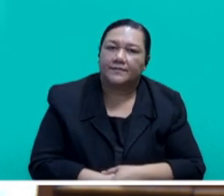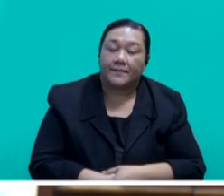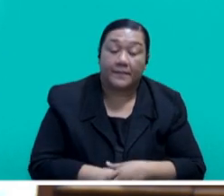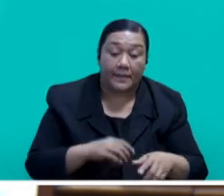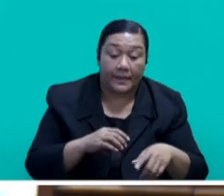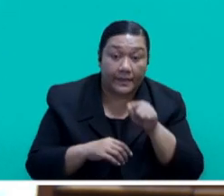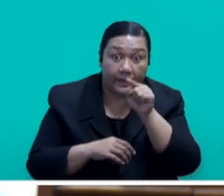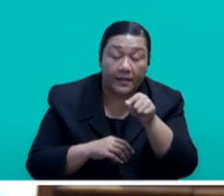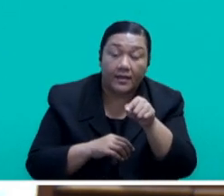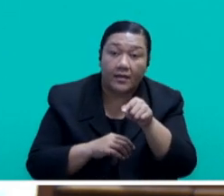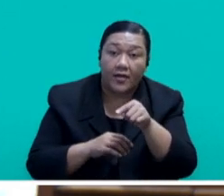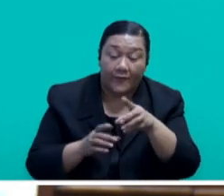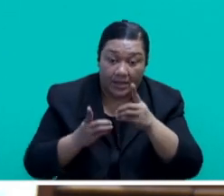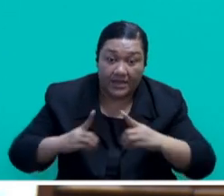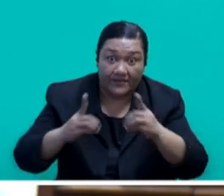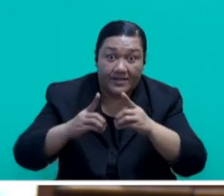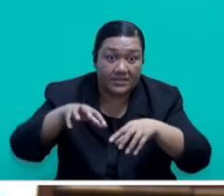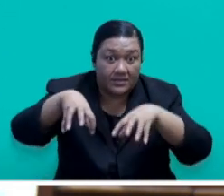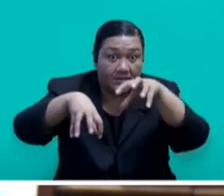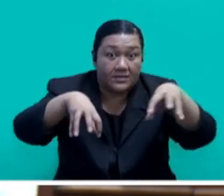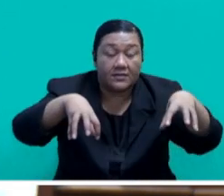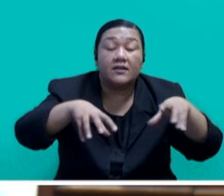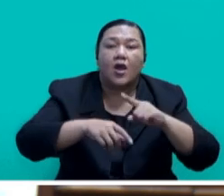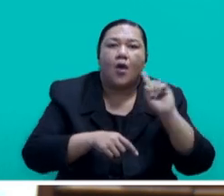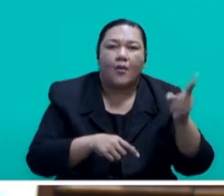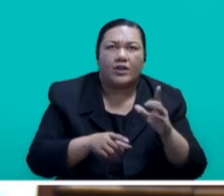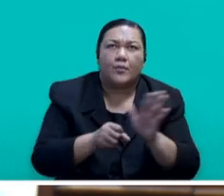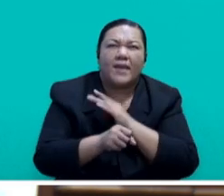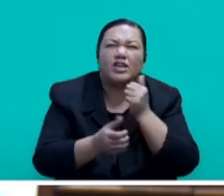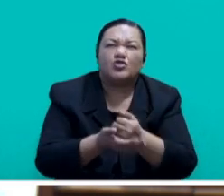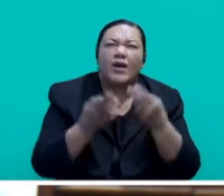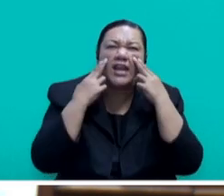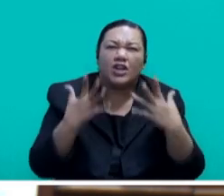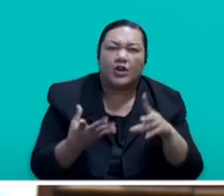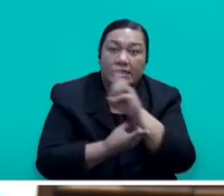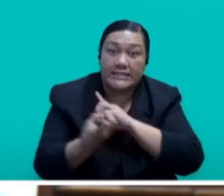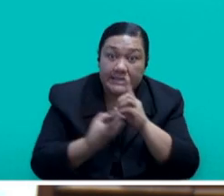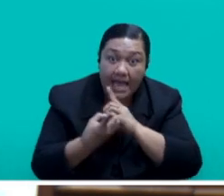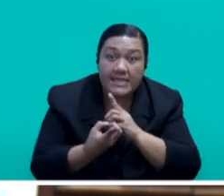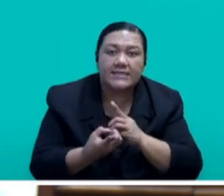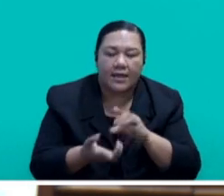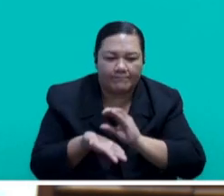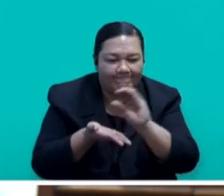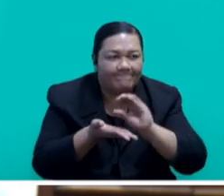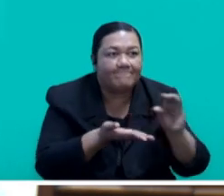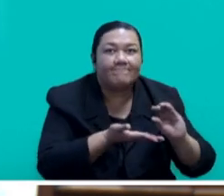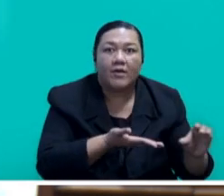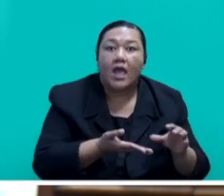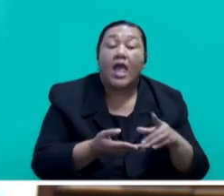Speaker, sir, increasing severity and frequency of natural disasters is disproportionately